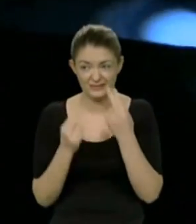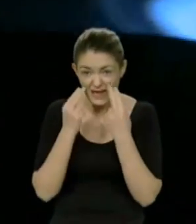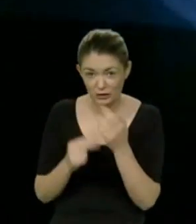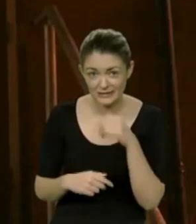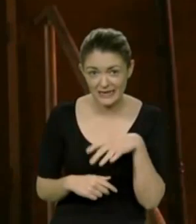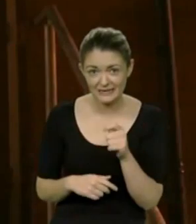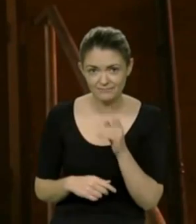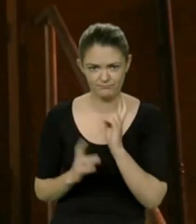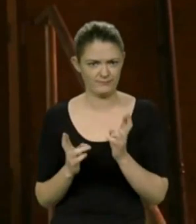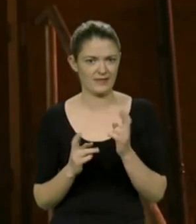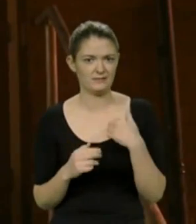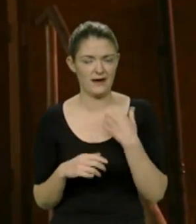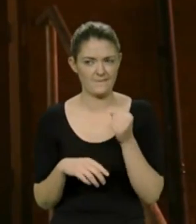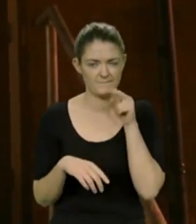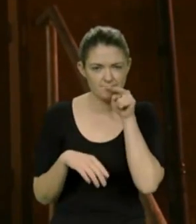you are.